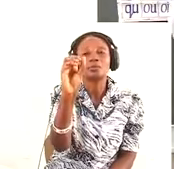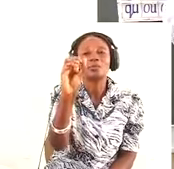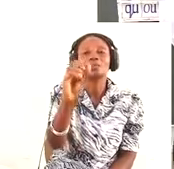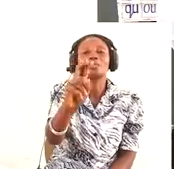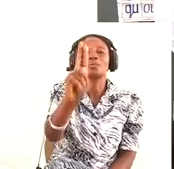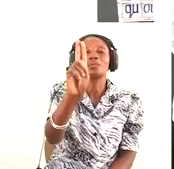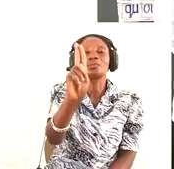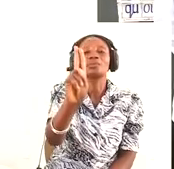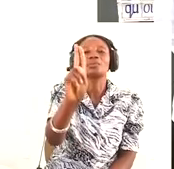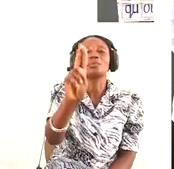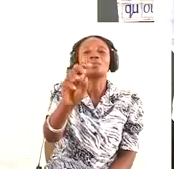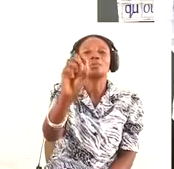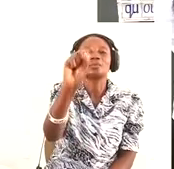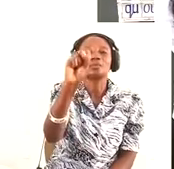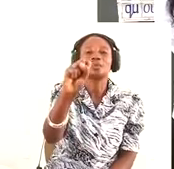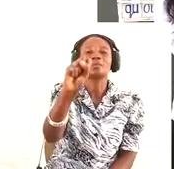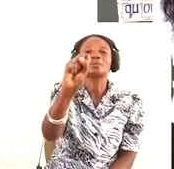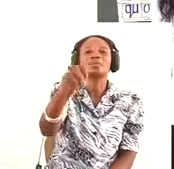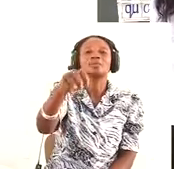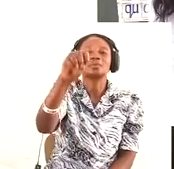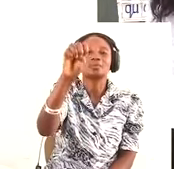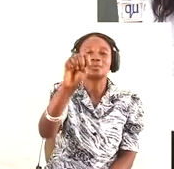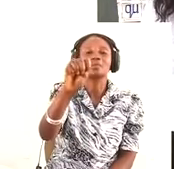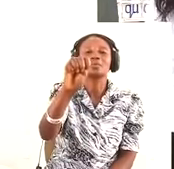House. As in house.